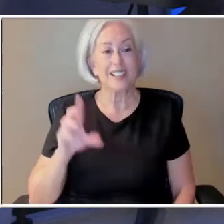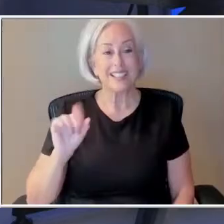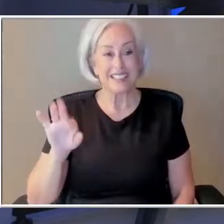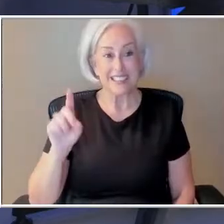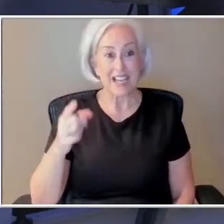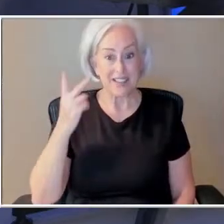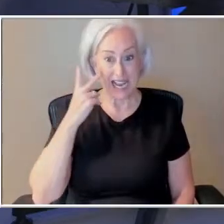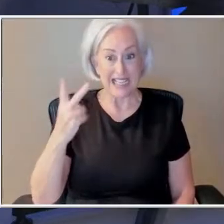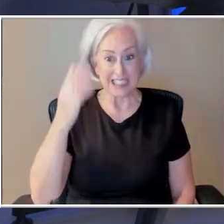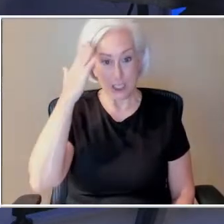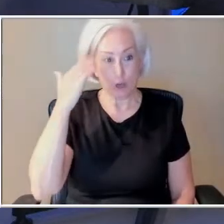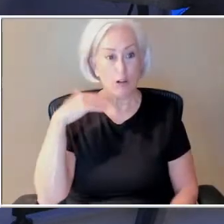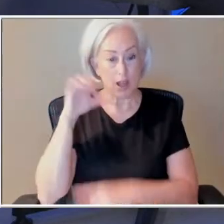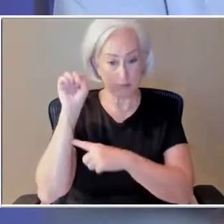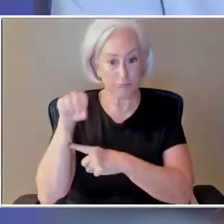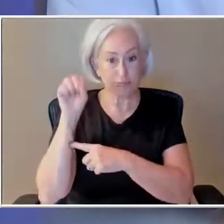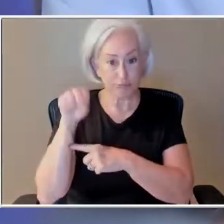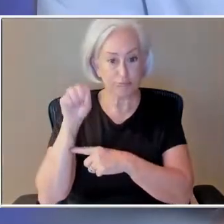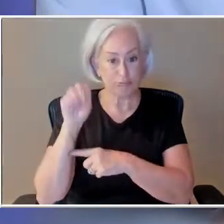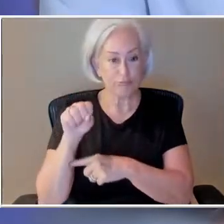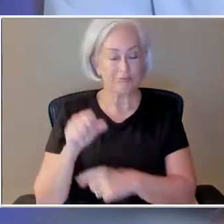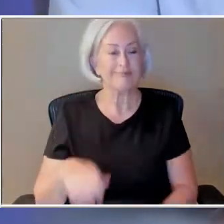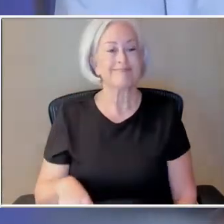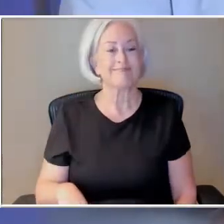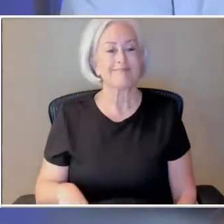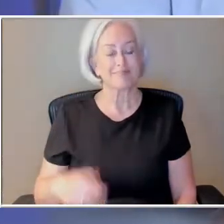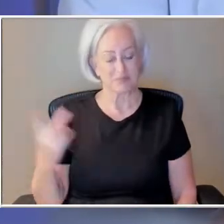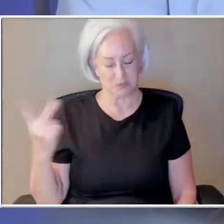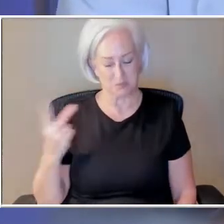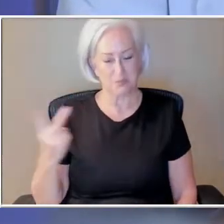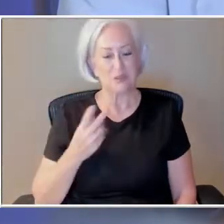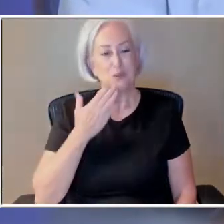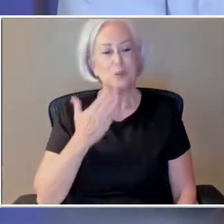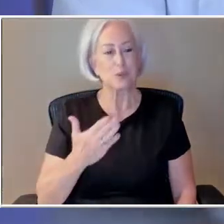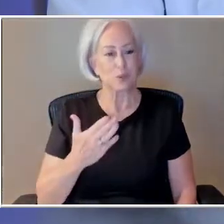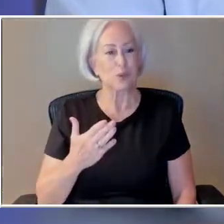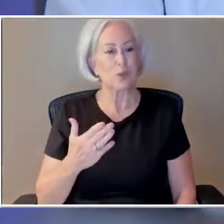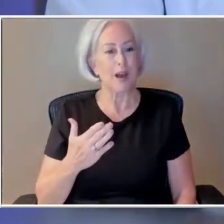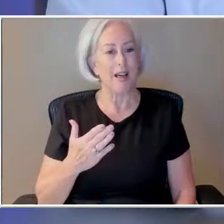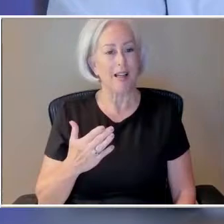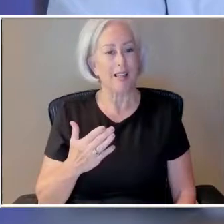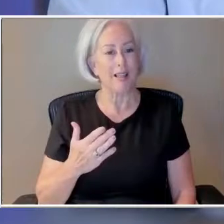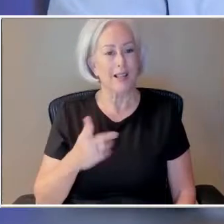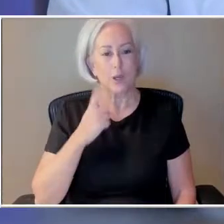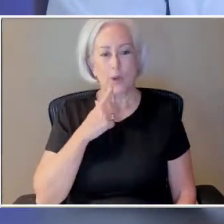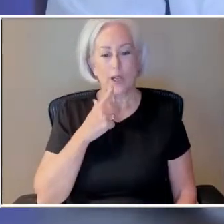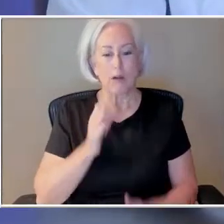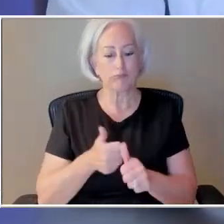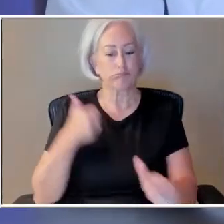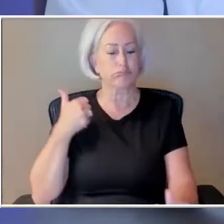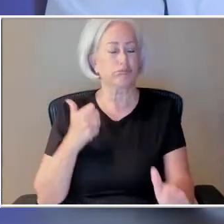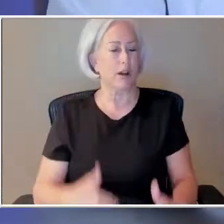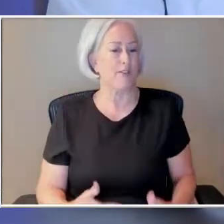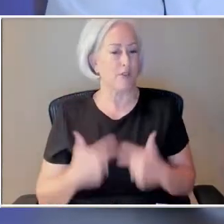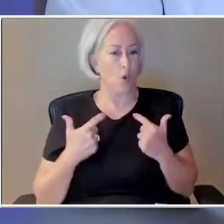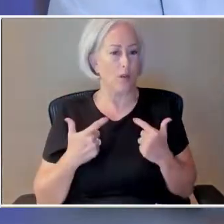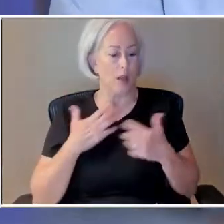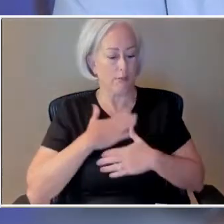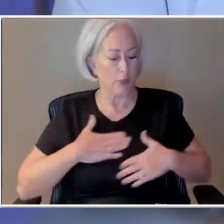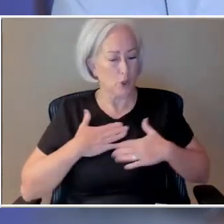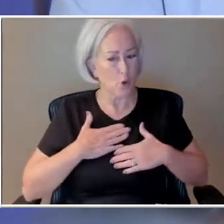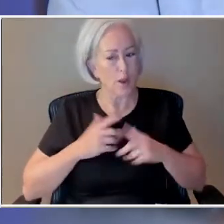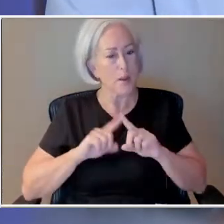yes. Yeah, I think we do very well as far as not stepping back from life, but becoming engaged with